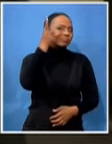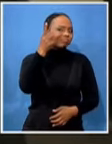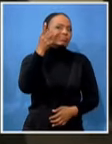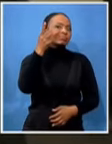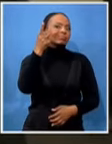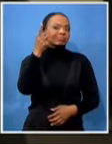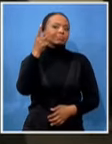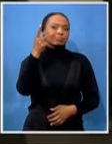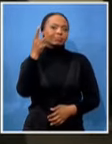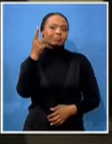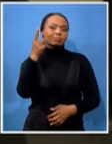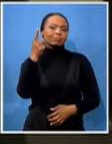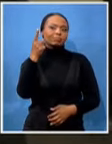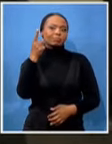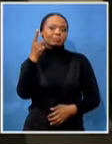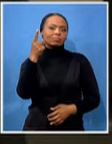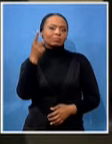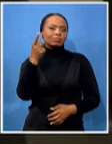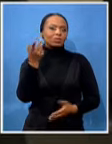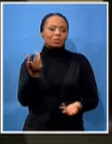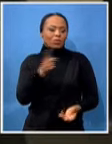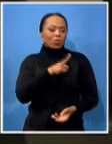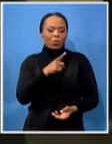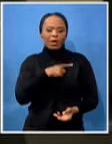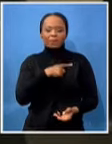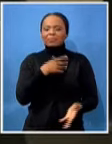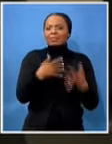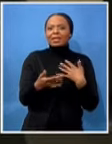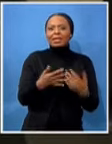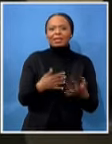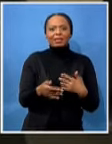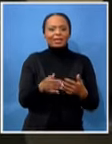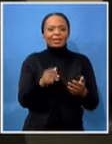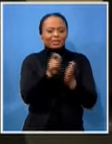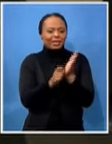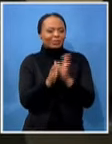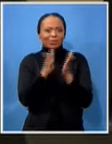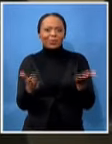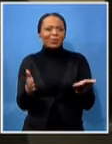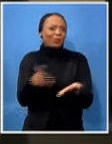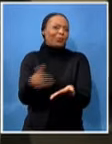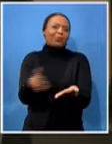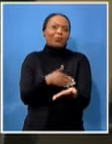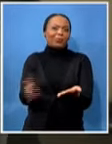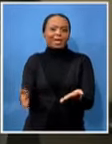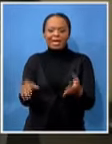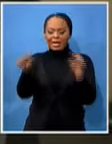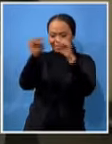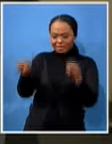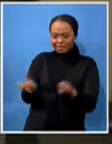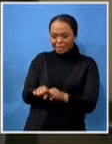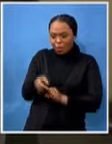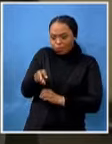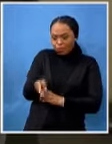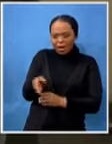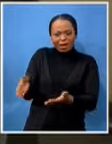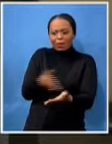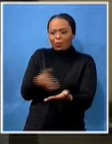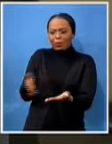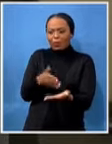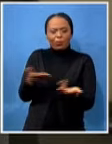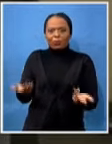formula, there's no textbook for this thing. There are some certain basics are in place, but the day-to-day action